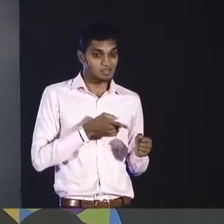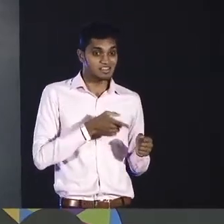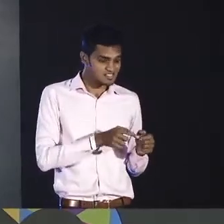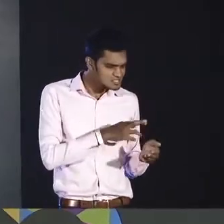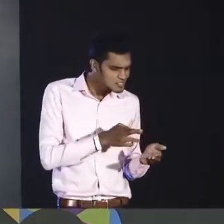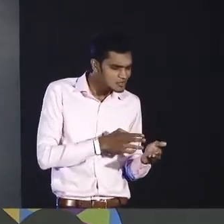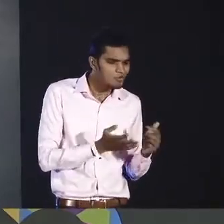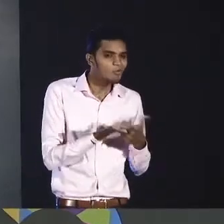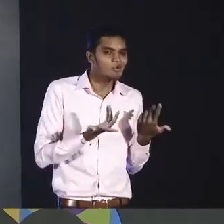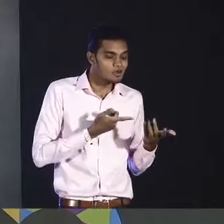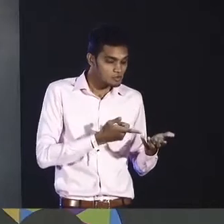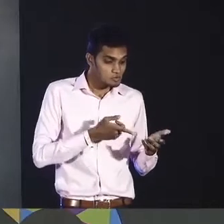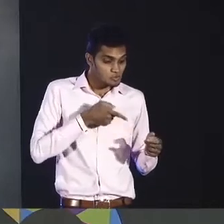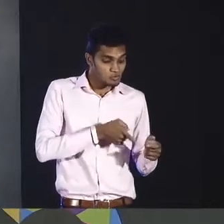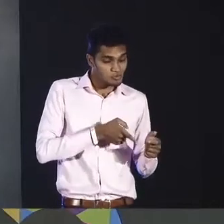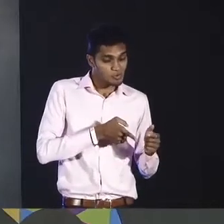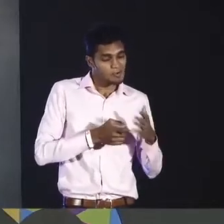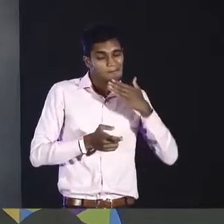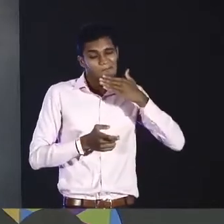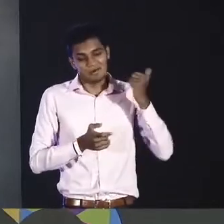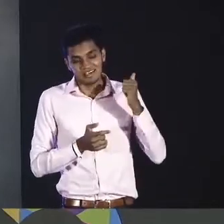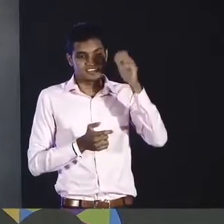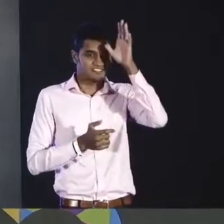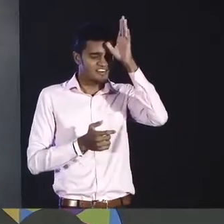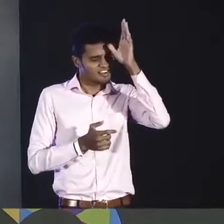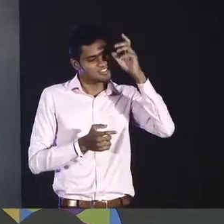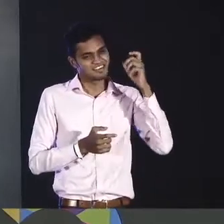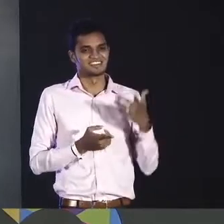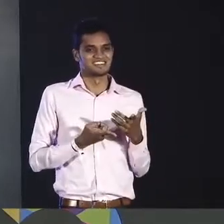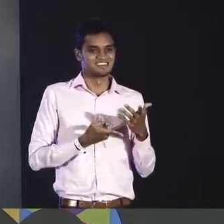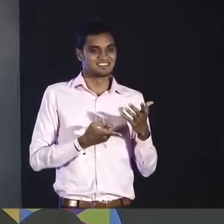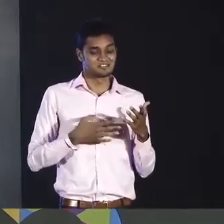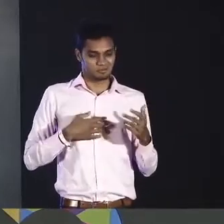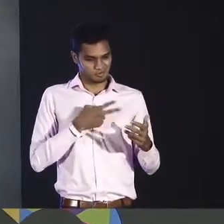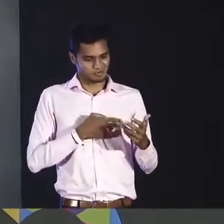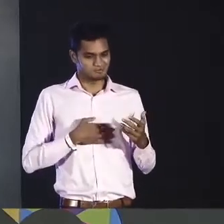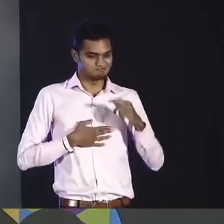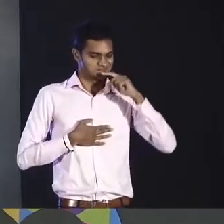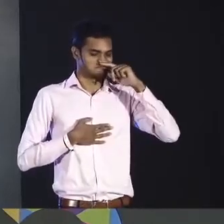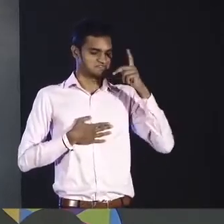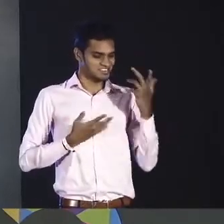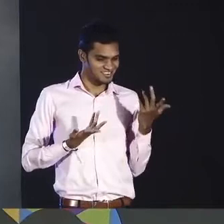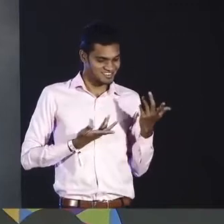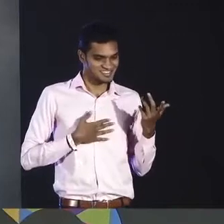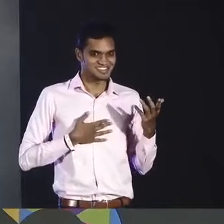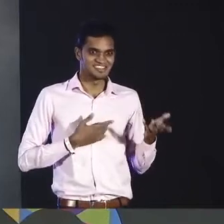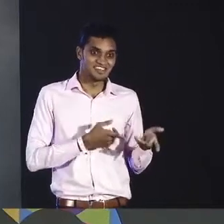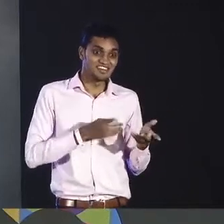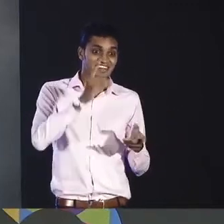my whole family." And I was very confused because I thought I was the only daddy in his whole